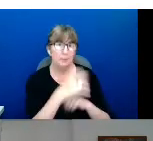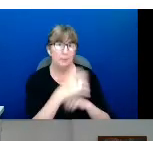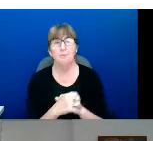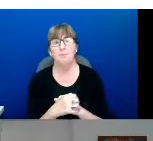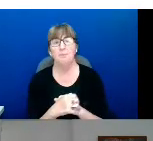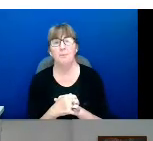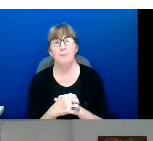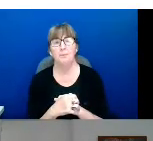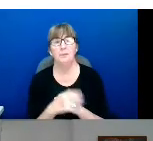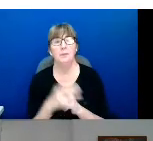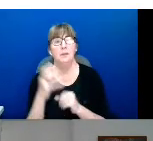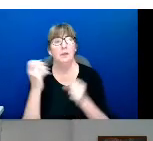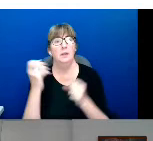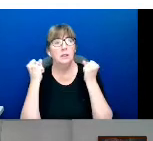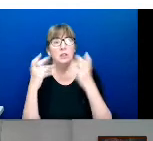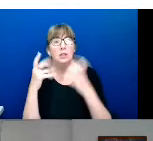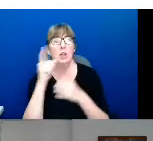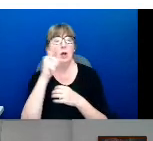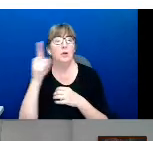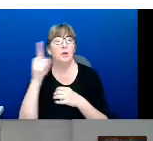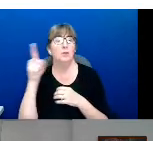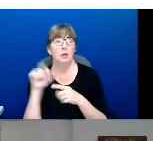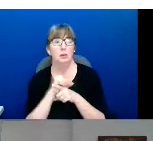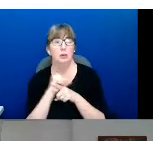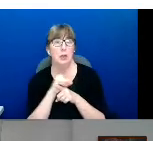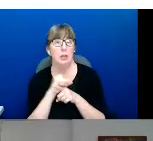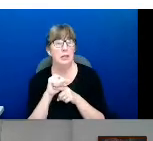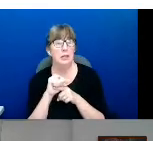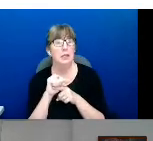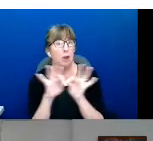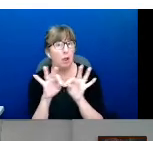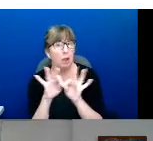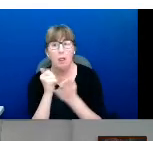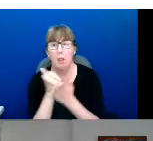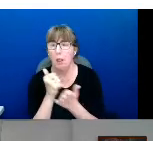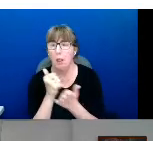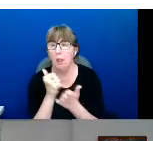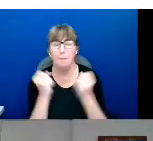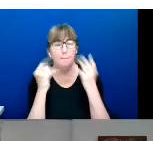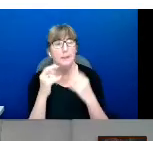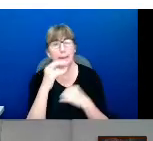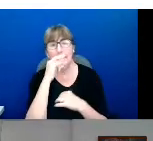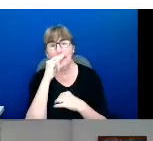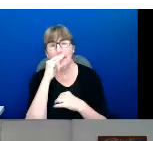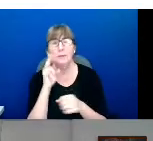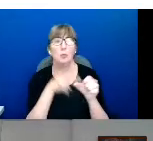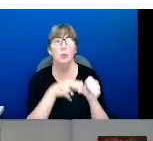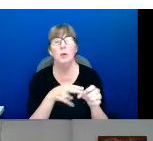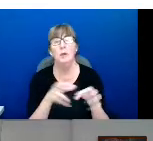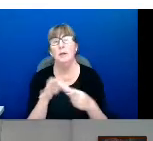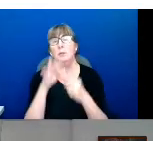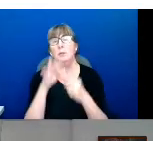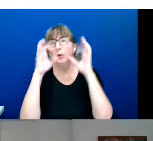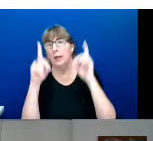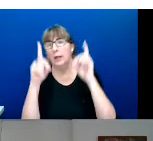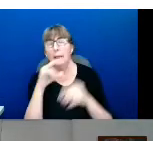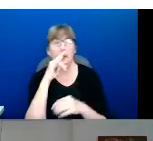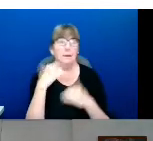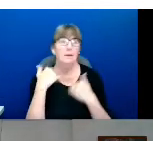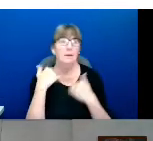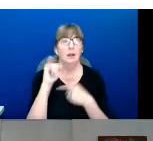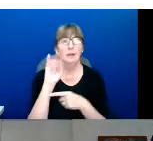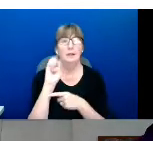While a lot of our trainings are helpful and beneficial for kids enrolled in special ed, kids with an IEP, there's also a lot